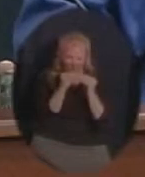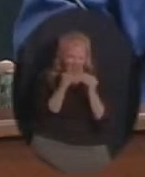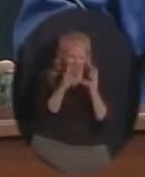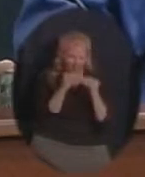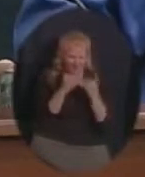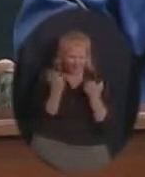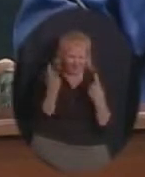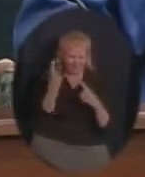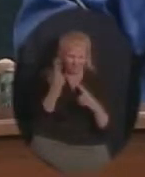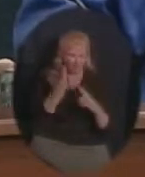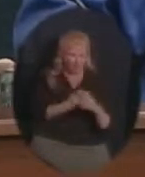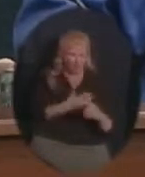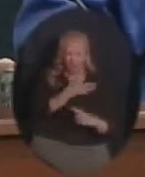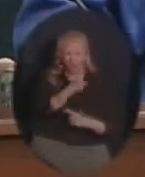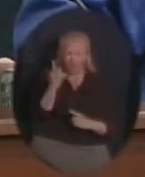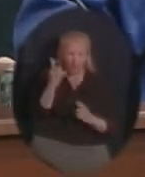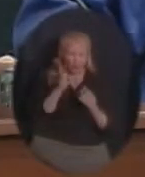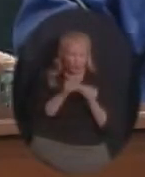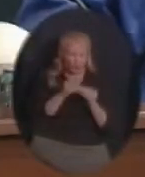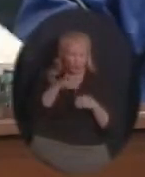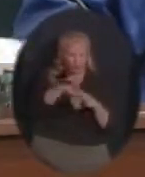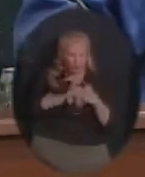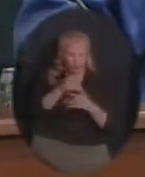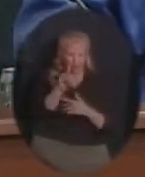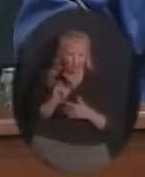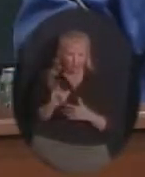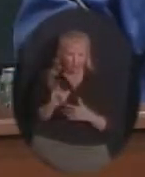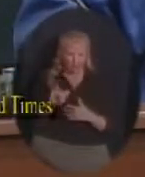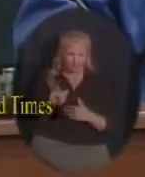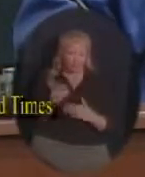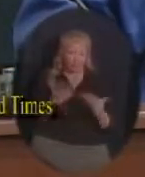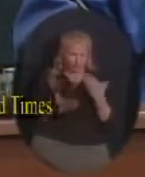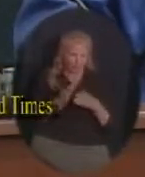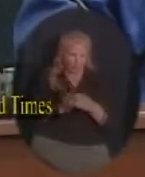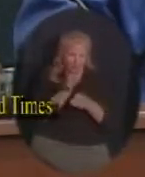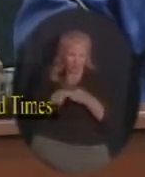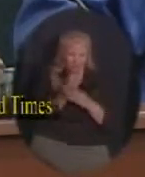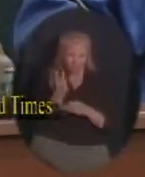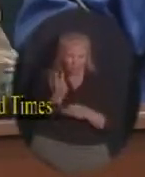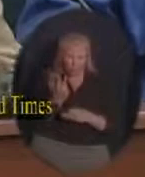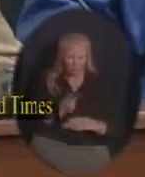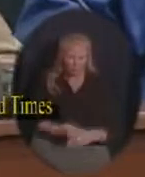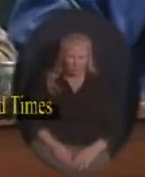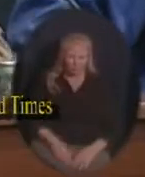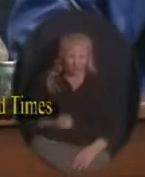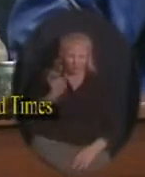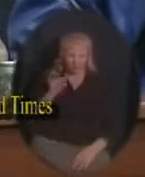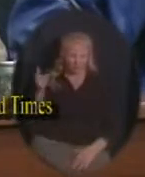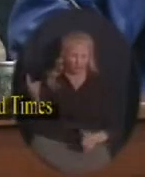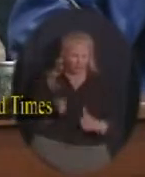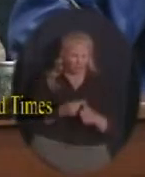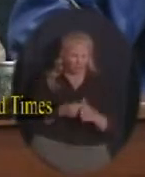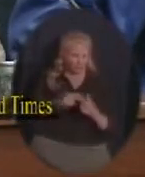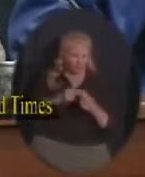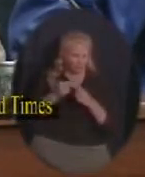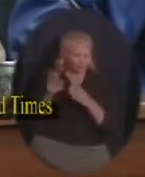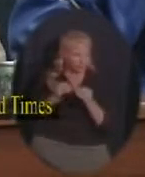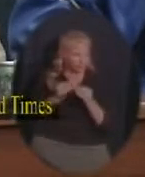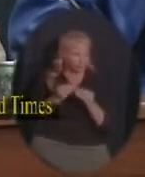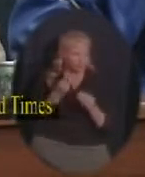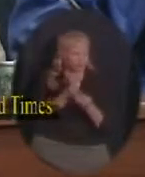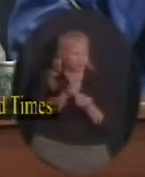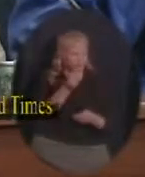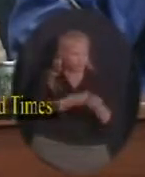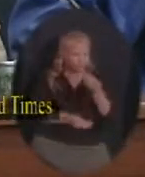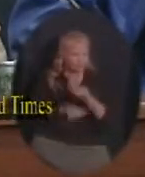in July, which probably will be extended to 2 meetings. So you have before you the first one, a special meeting for a budget